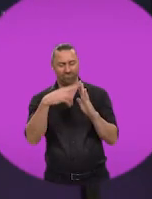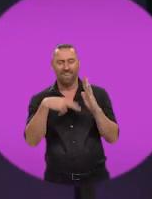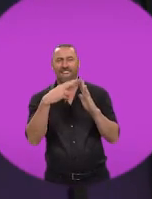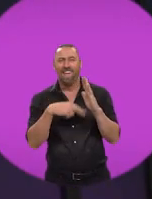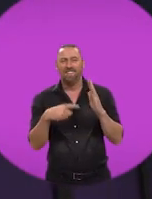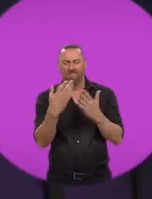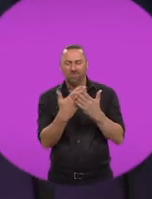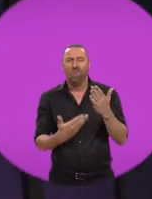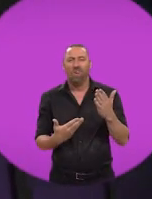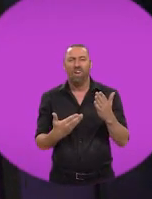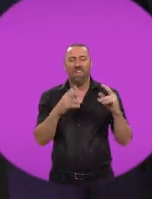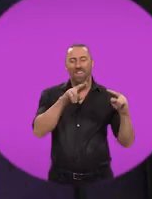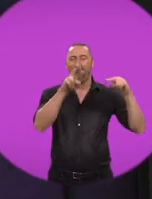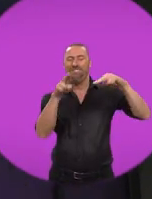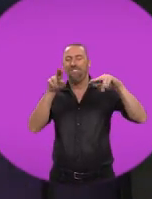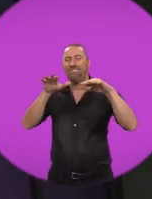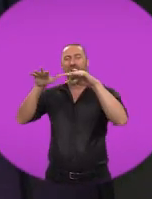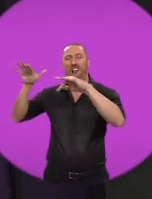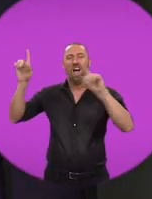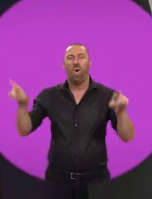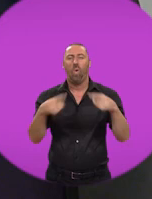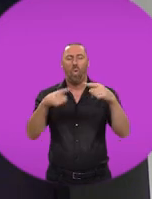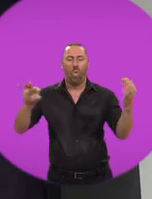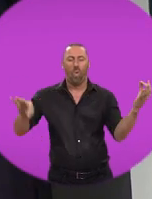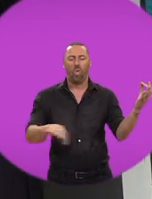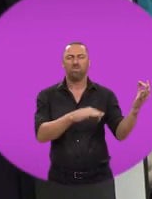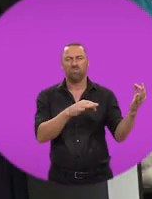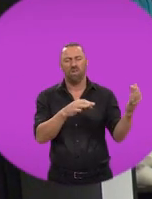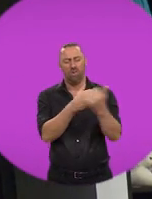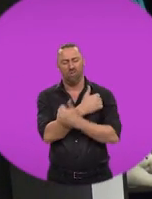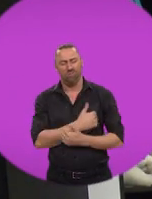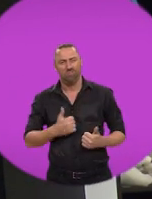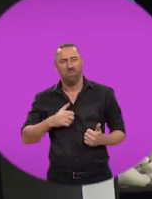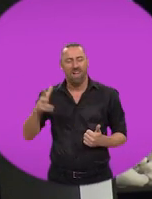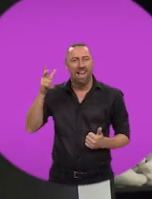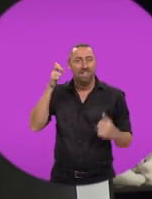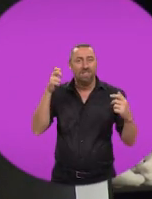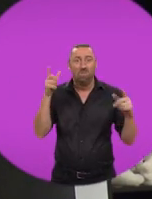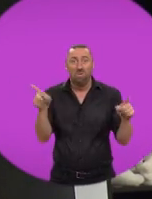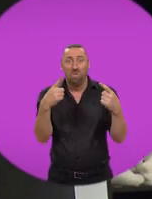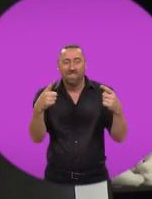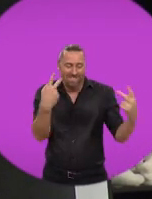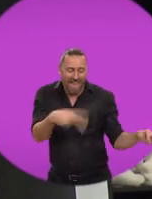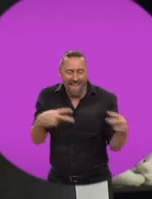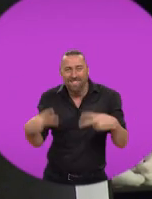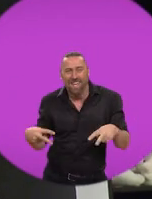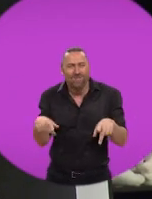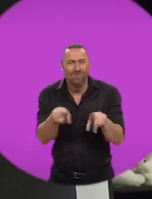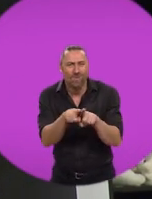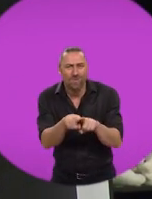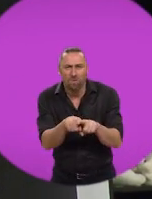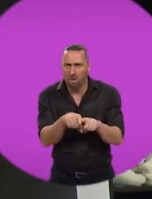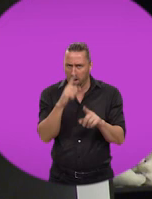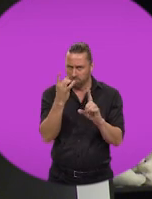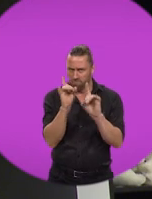I just finished reading our story, The Flying Orchestra, again. Music can be so great to listen to and to dance to.